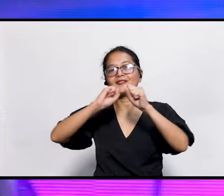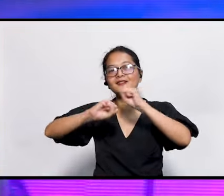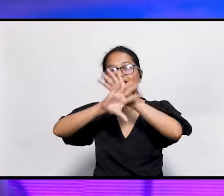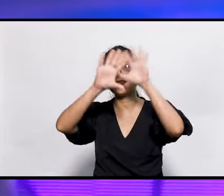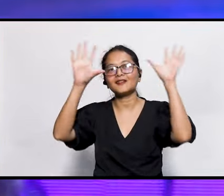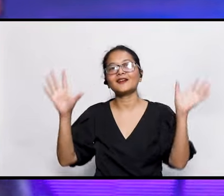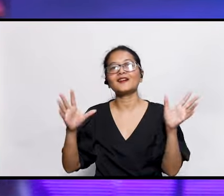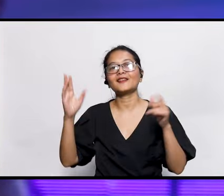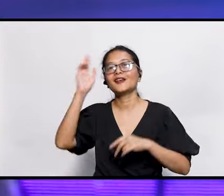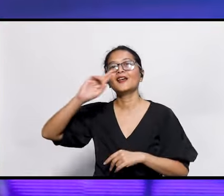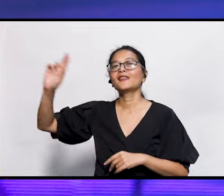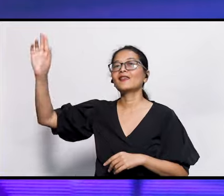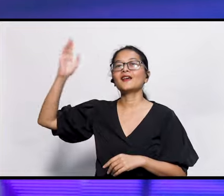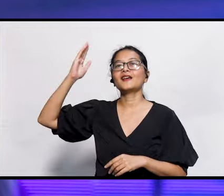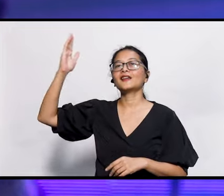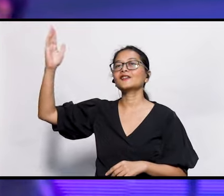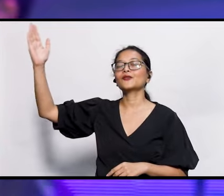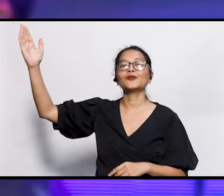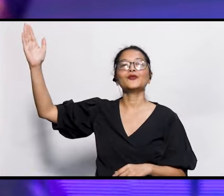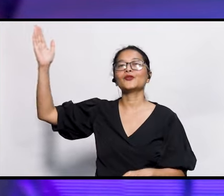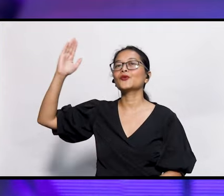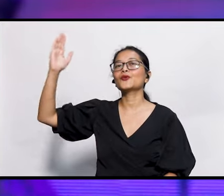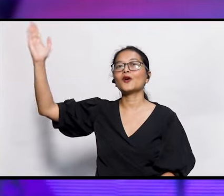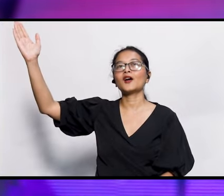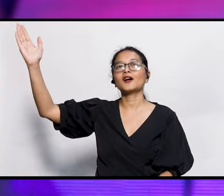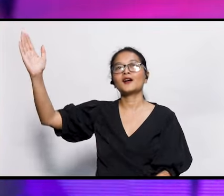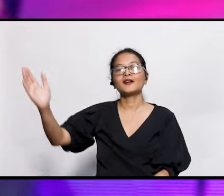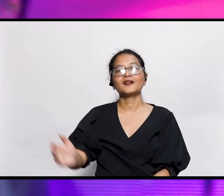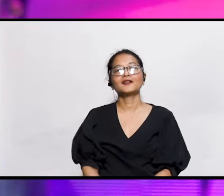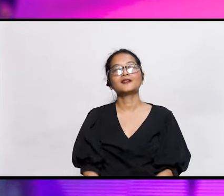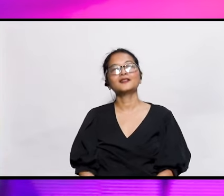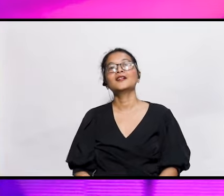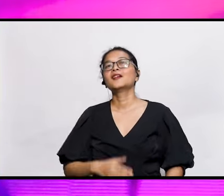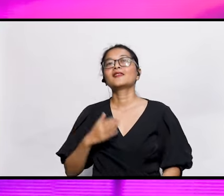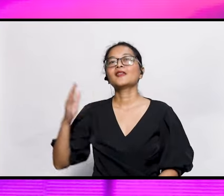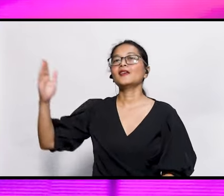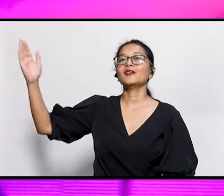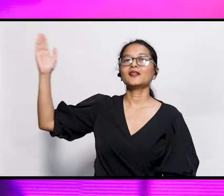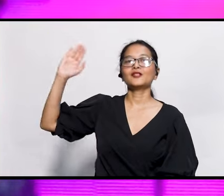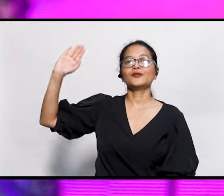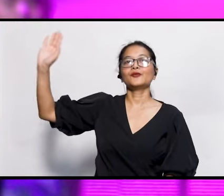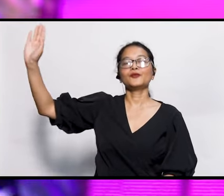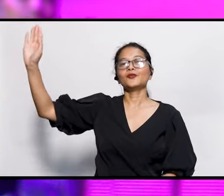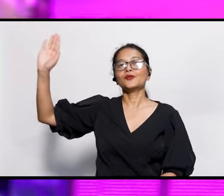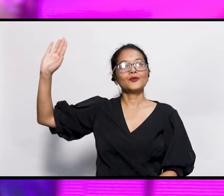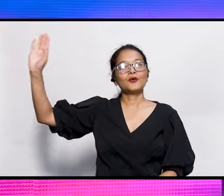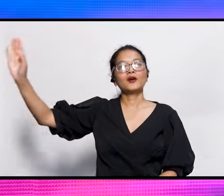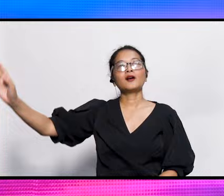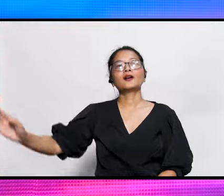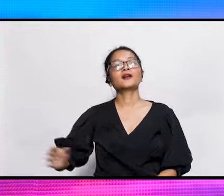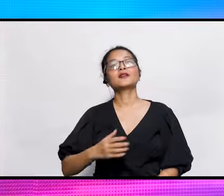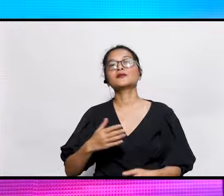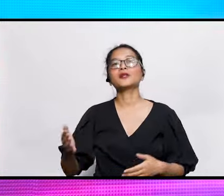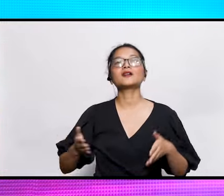darkness my god That is who you are on sing it